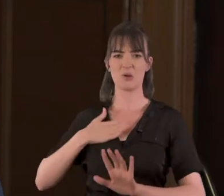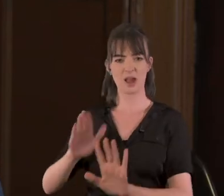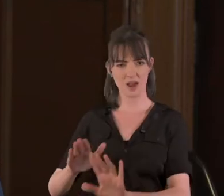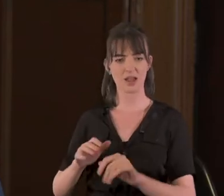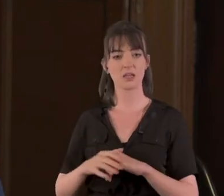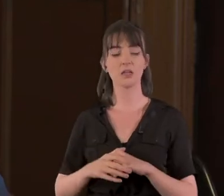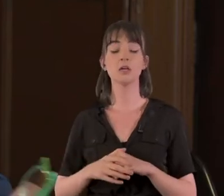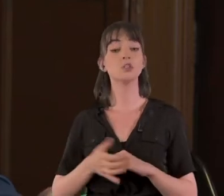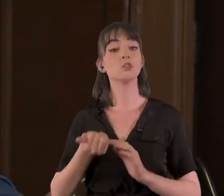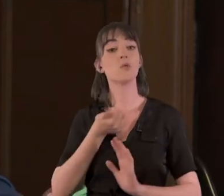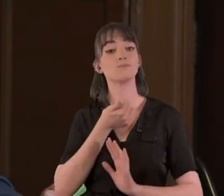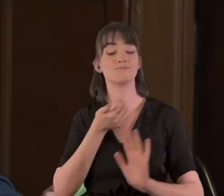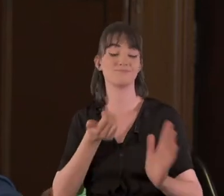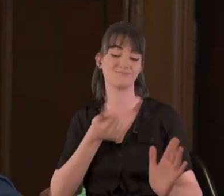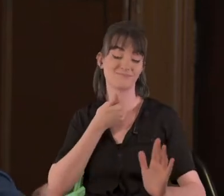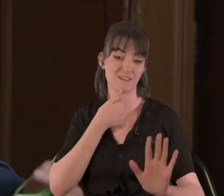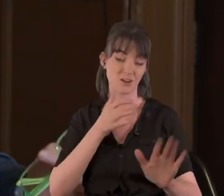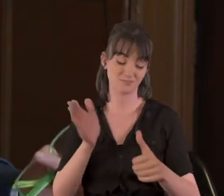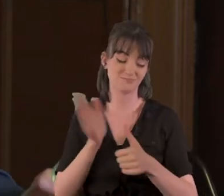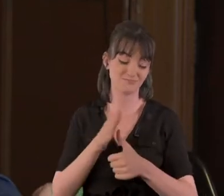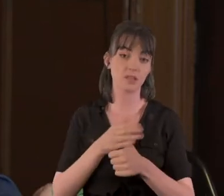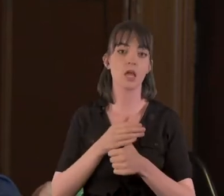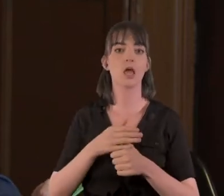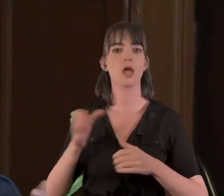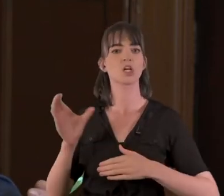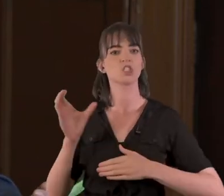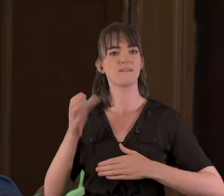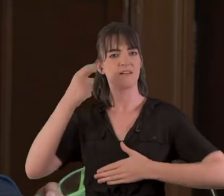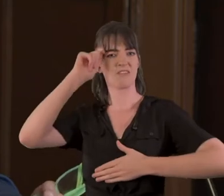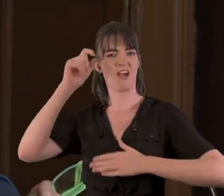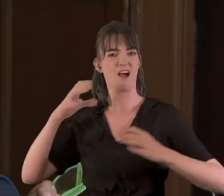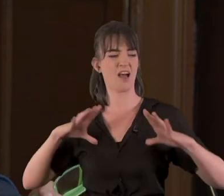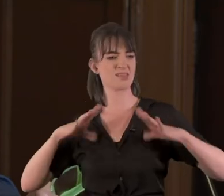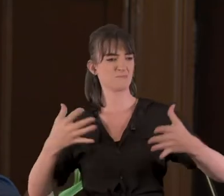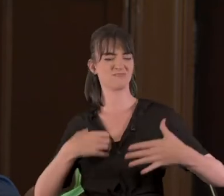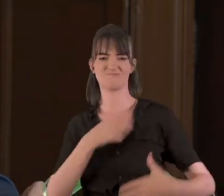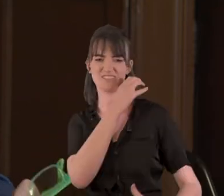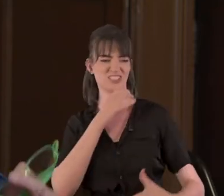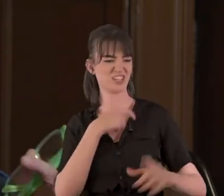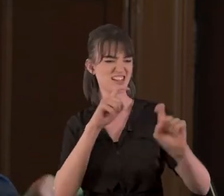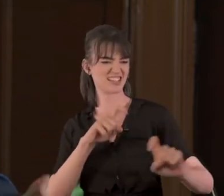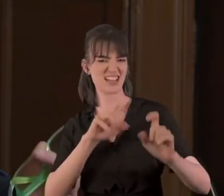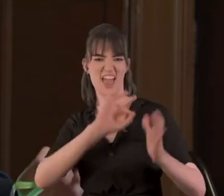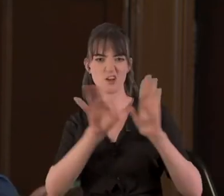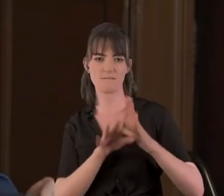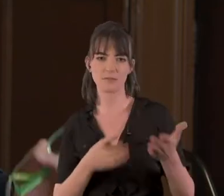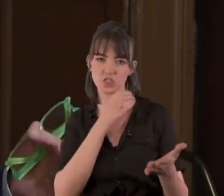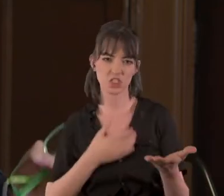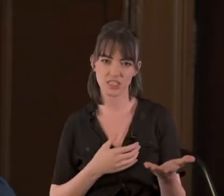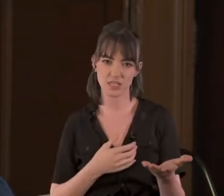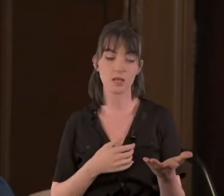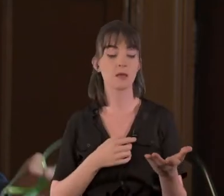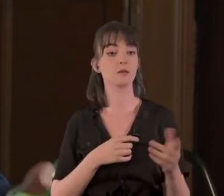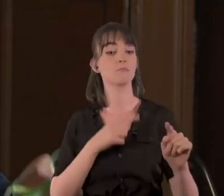Firstly, you know, they thought that in a way the Liberals were cheating even to remain in government. But to remain in government